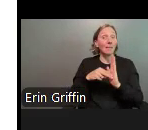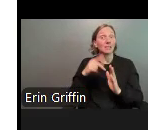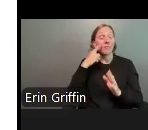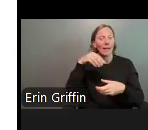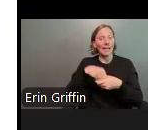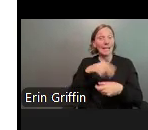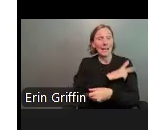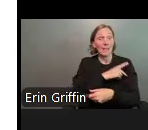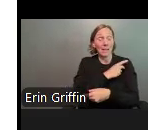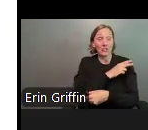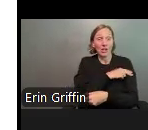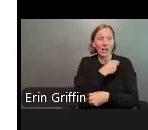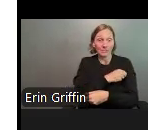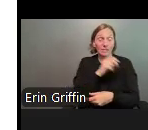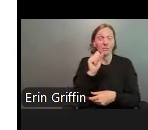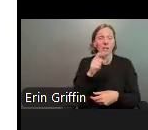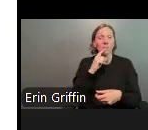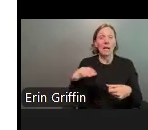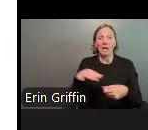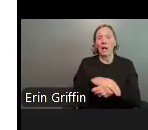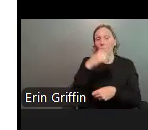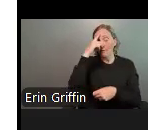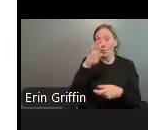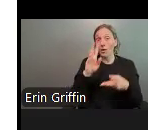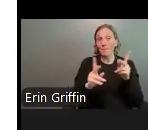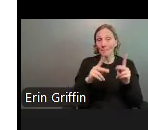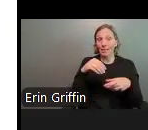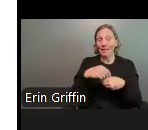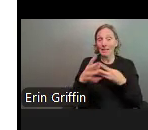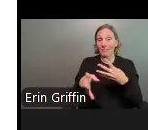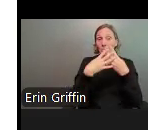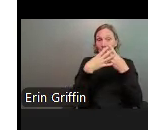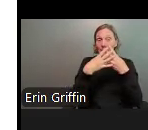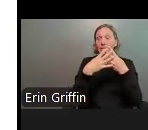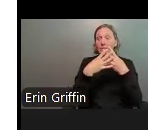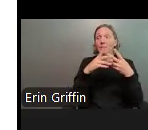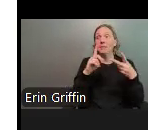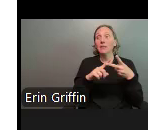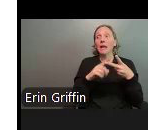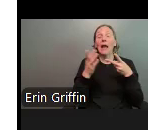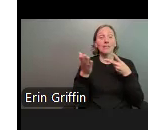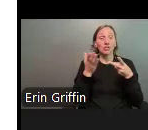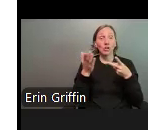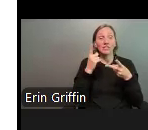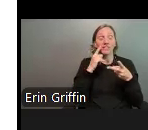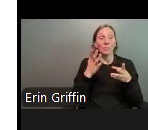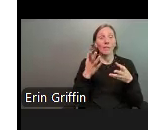care is covered for those individuals, and then services resume at